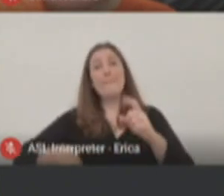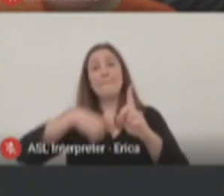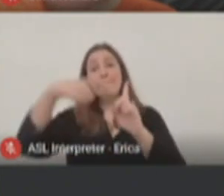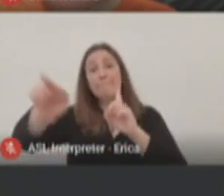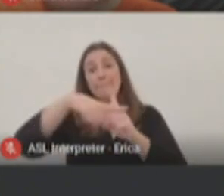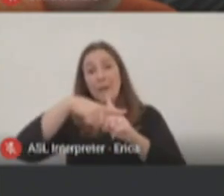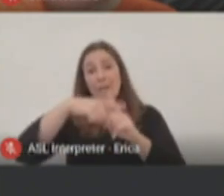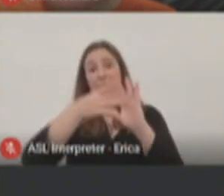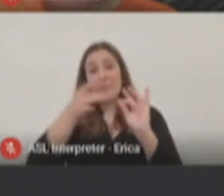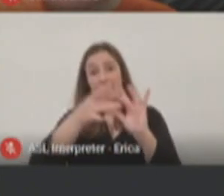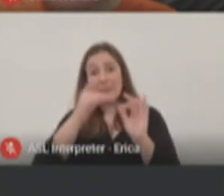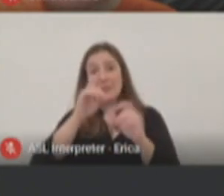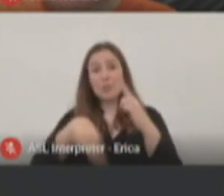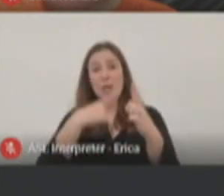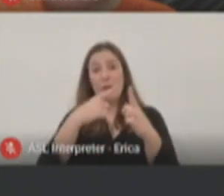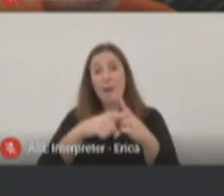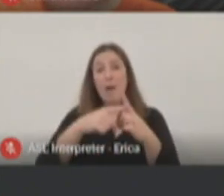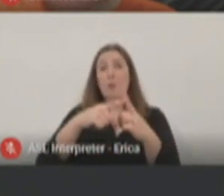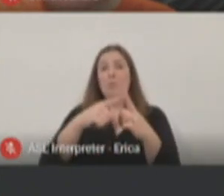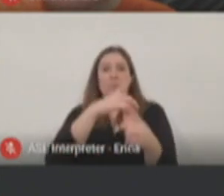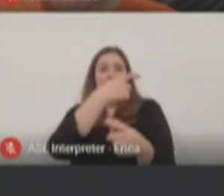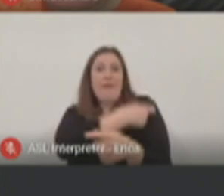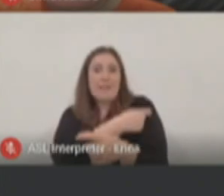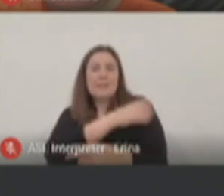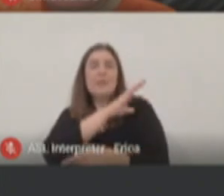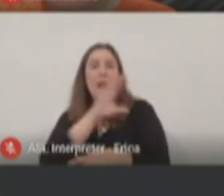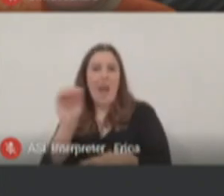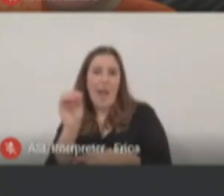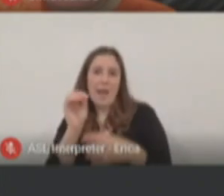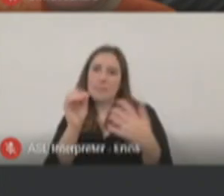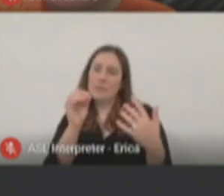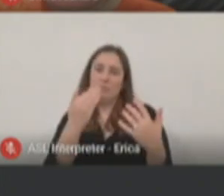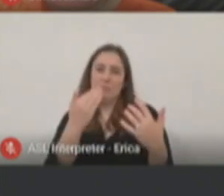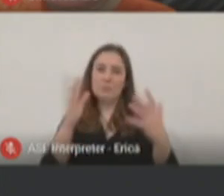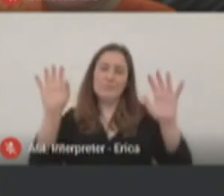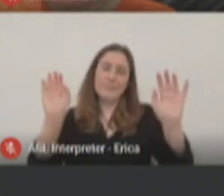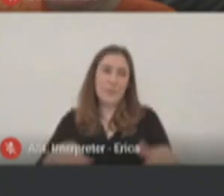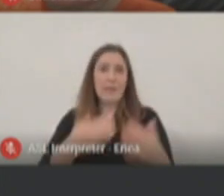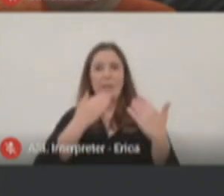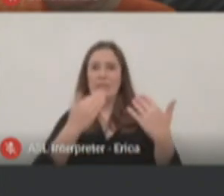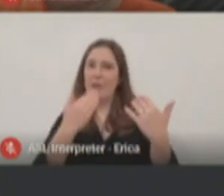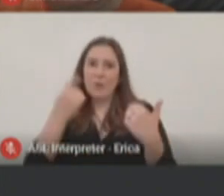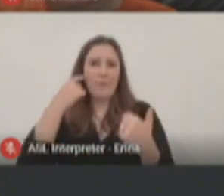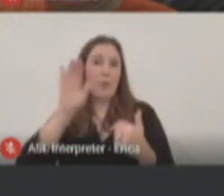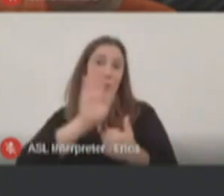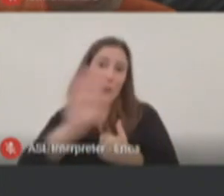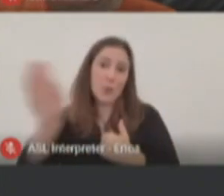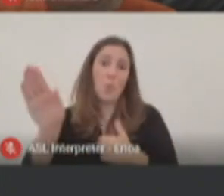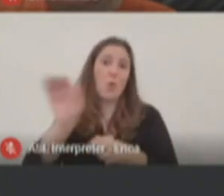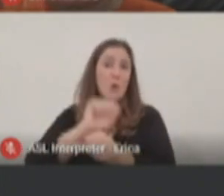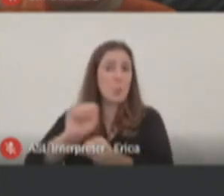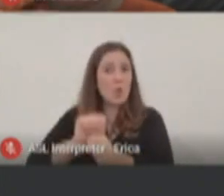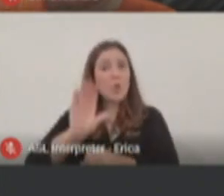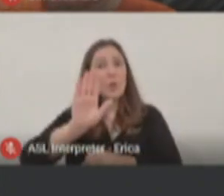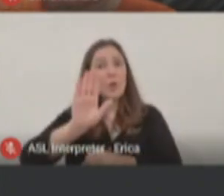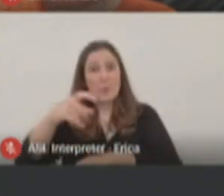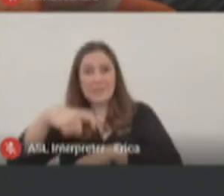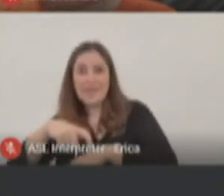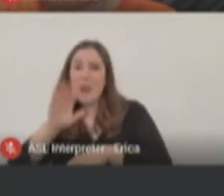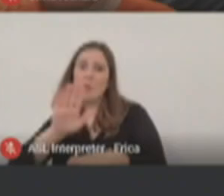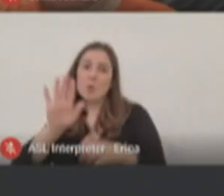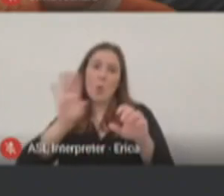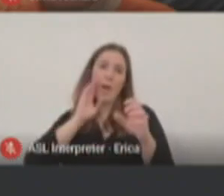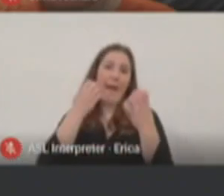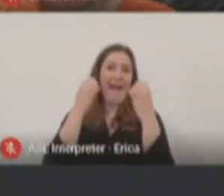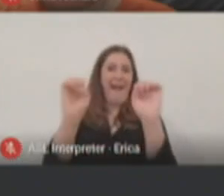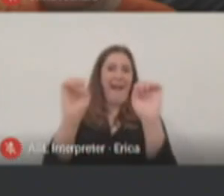and healthy. And so I just really want to say, thank you for that. You can probably hear the thunder. I see some of